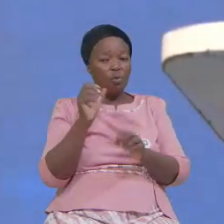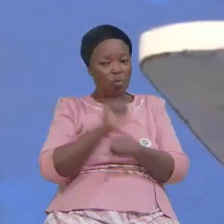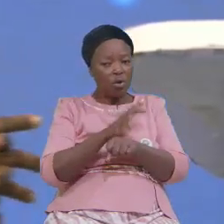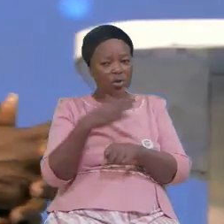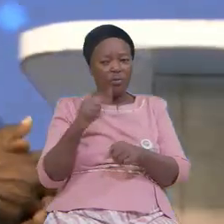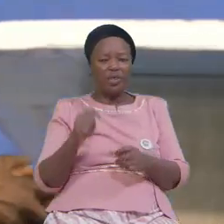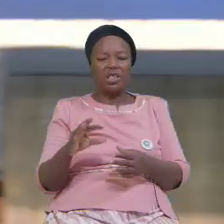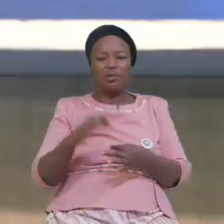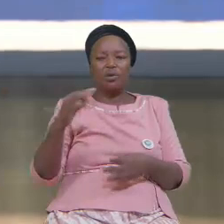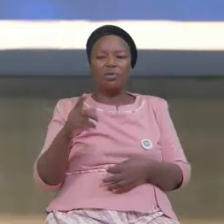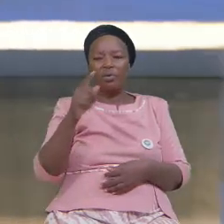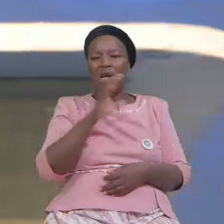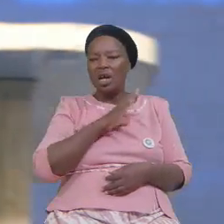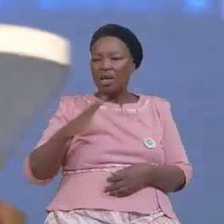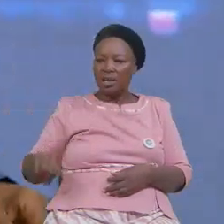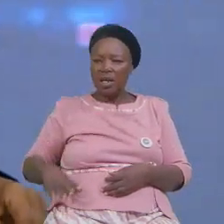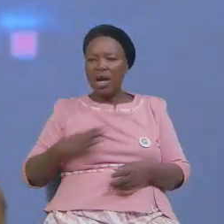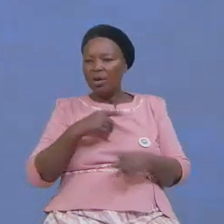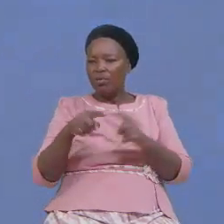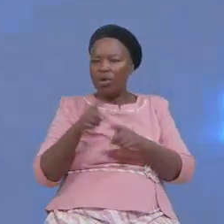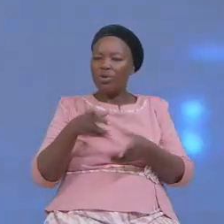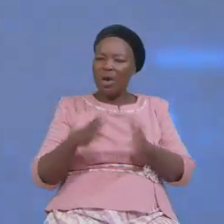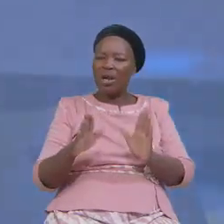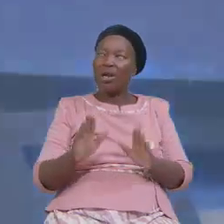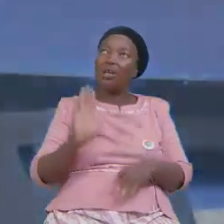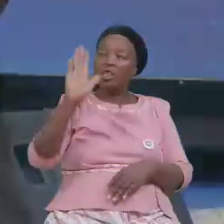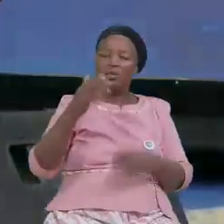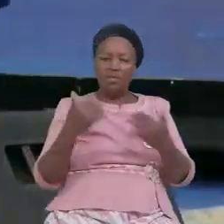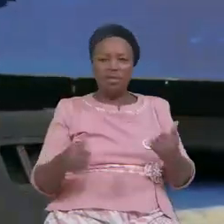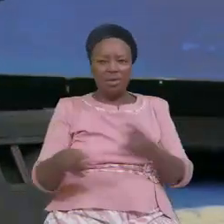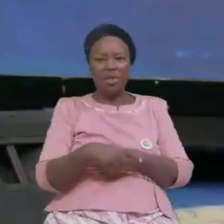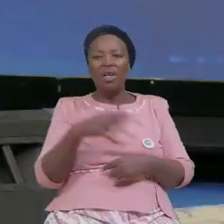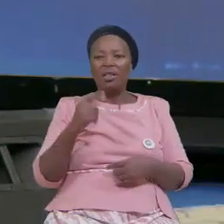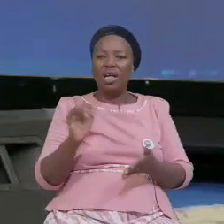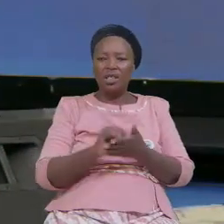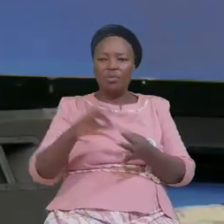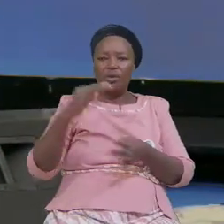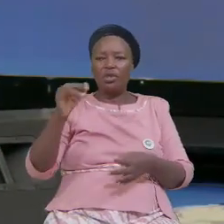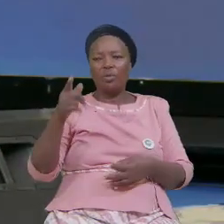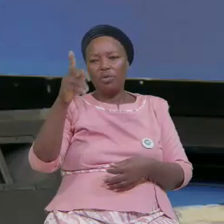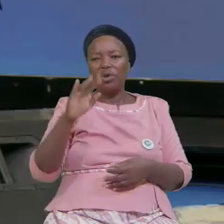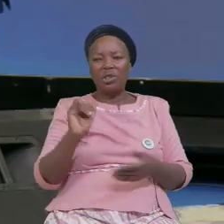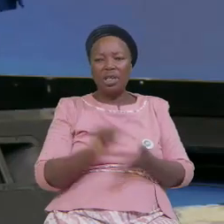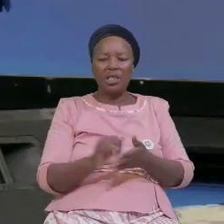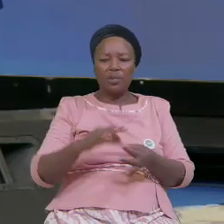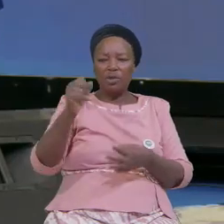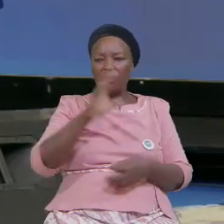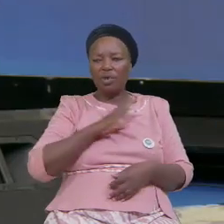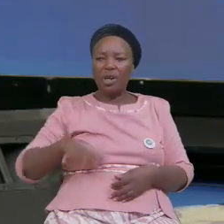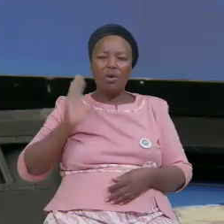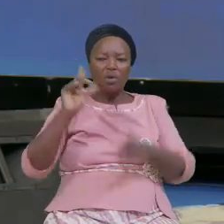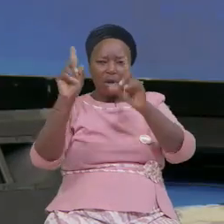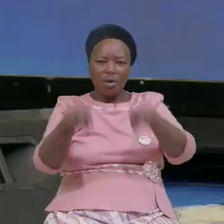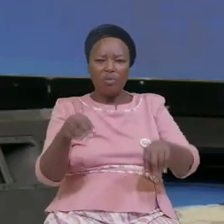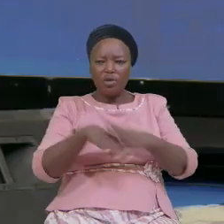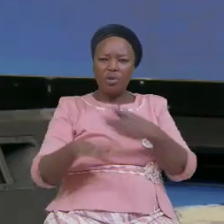of Christ. And when you allow him today, that Spirit of God, Spirit of Christ, will come to your life.